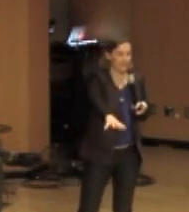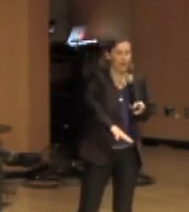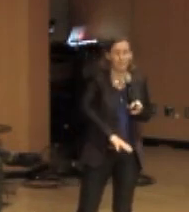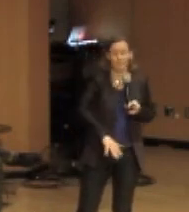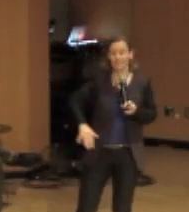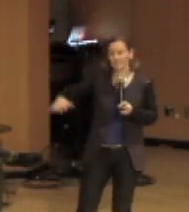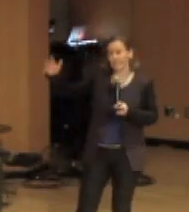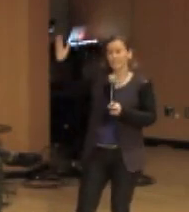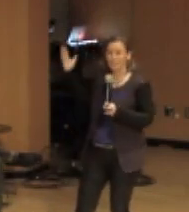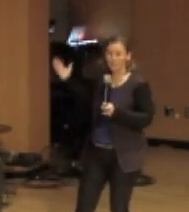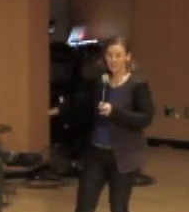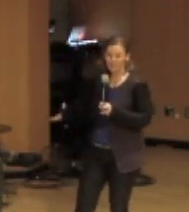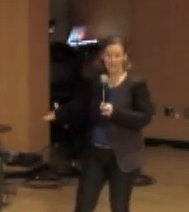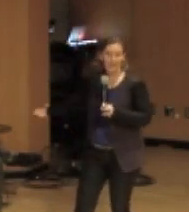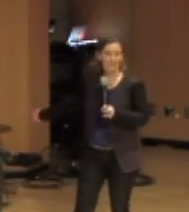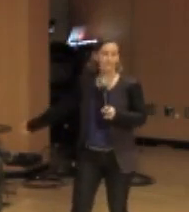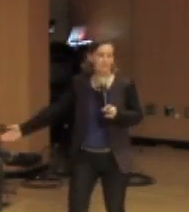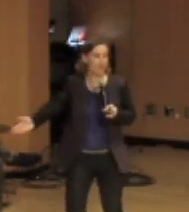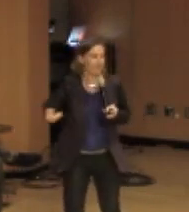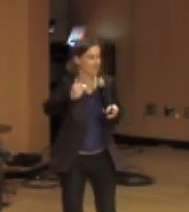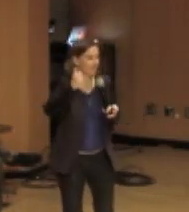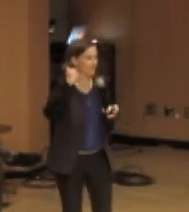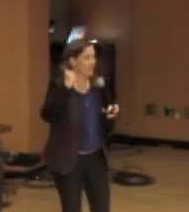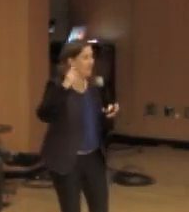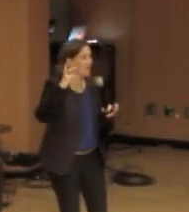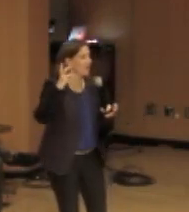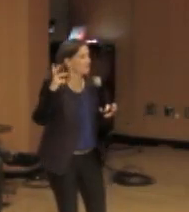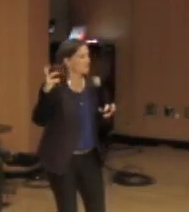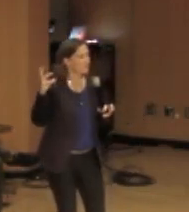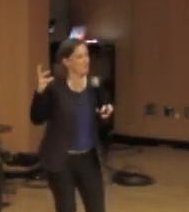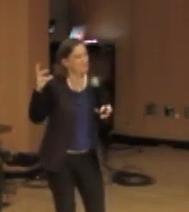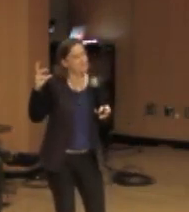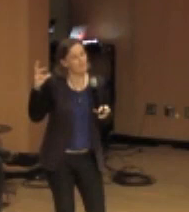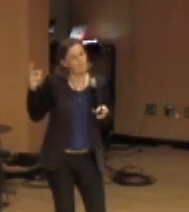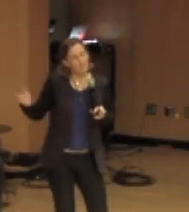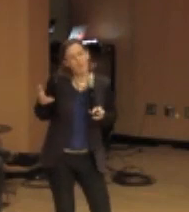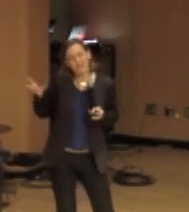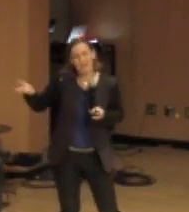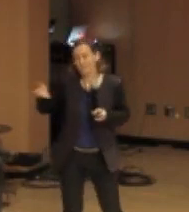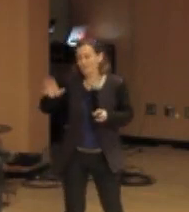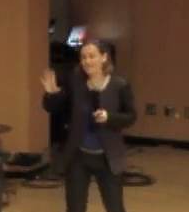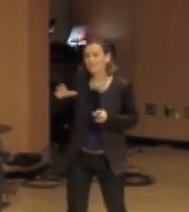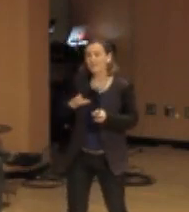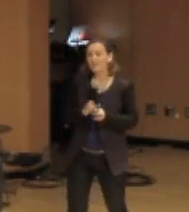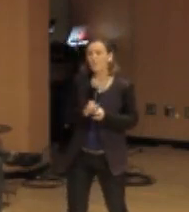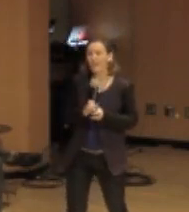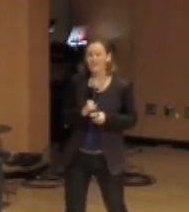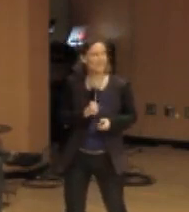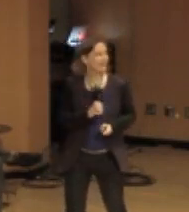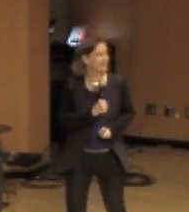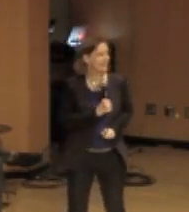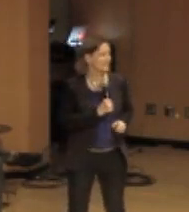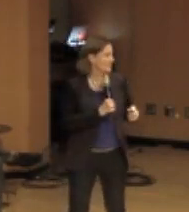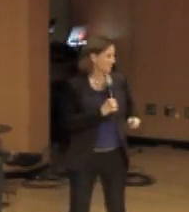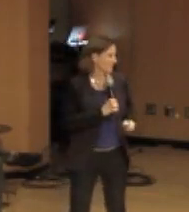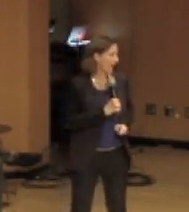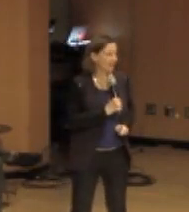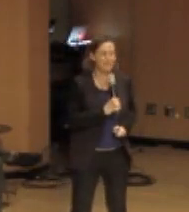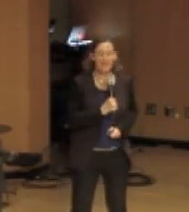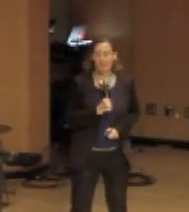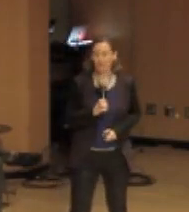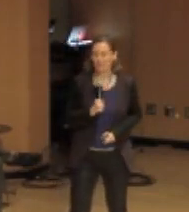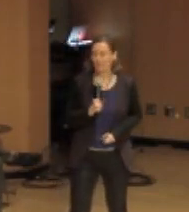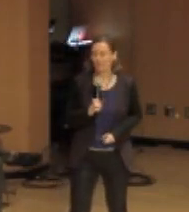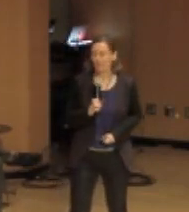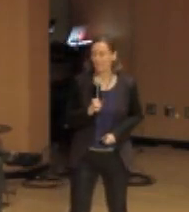working on his novel which you may have read septology um so anyway this but one of the ideas for